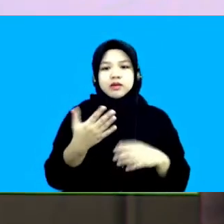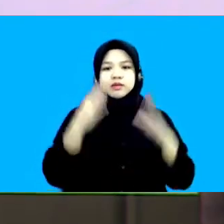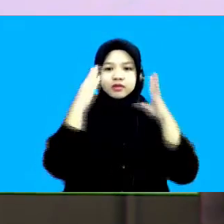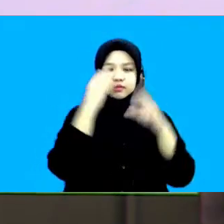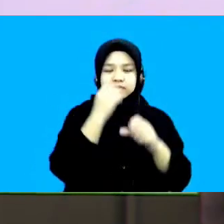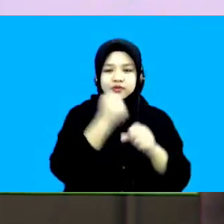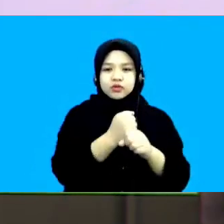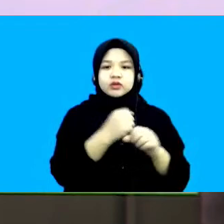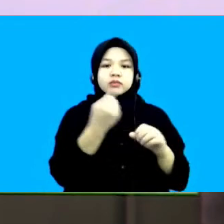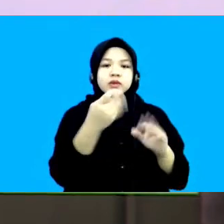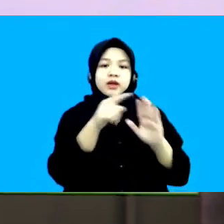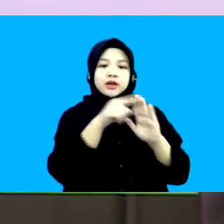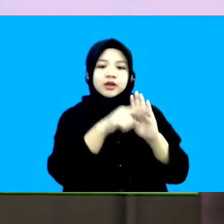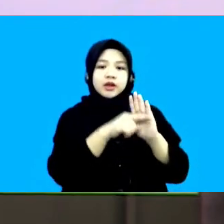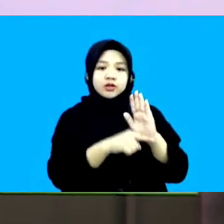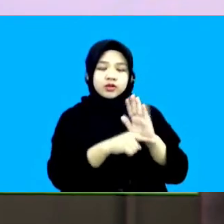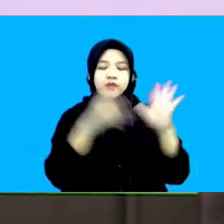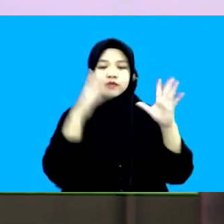the panelists.